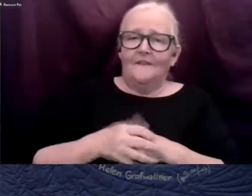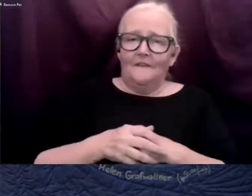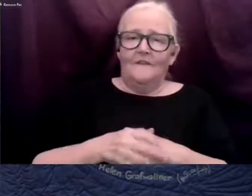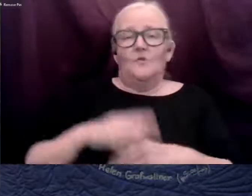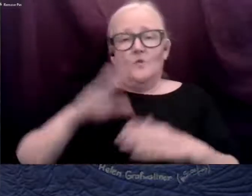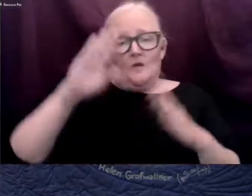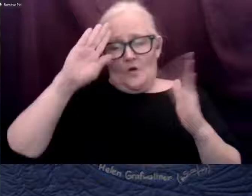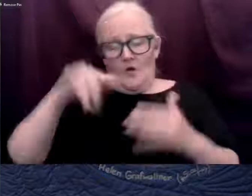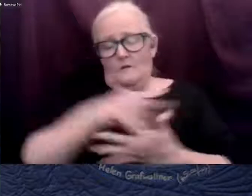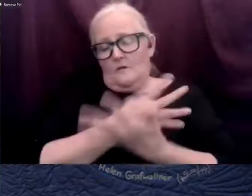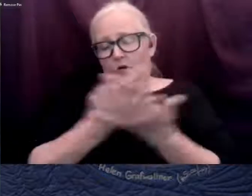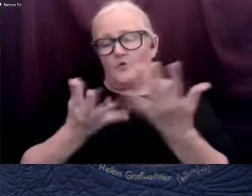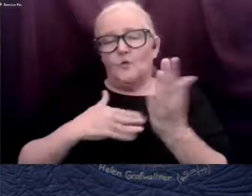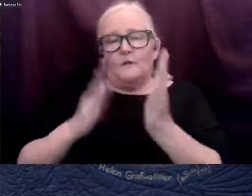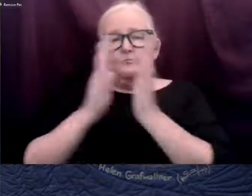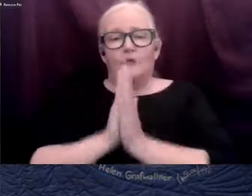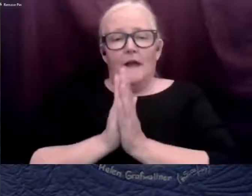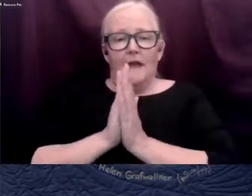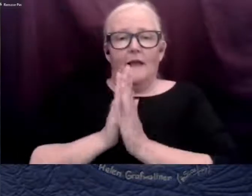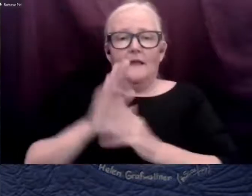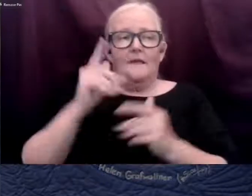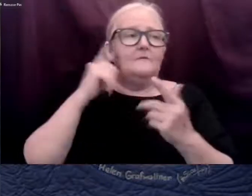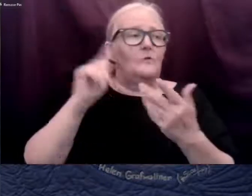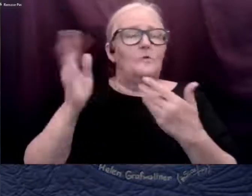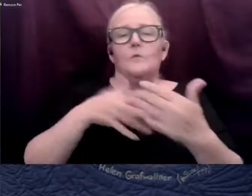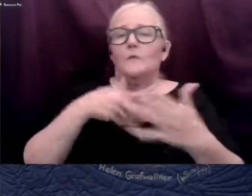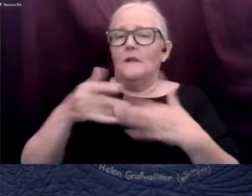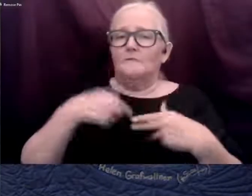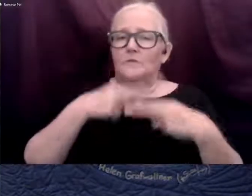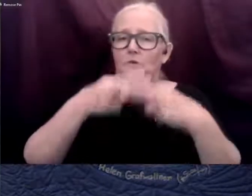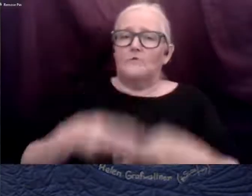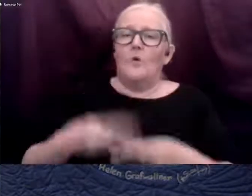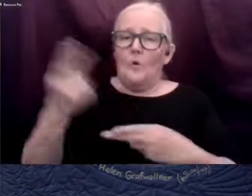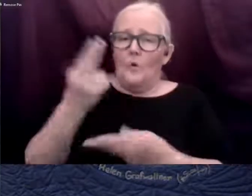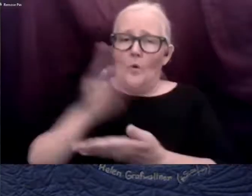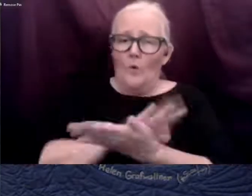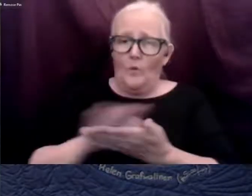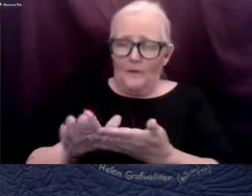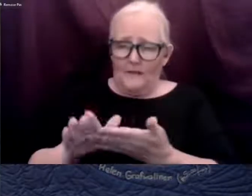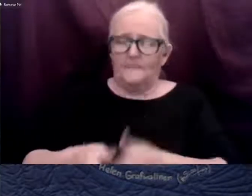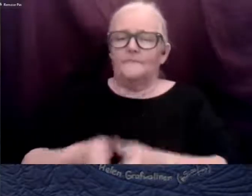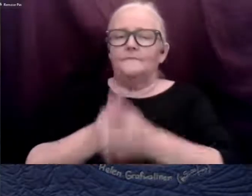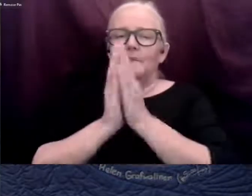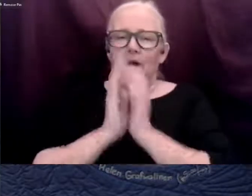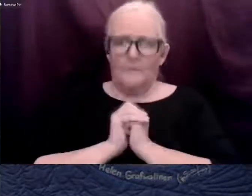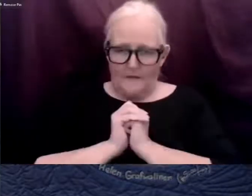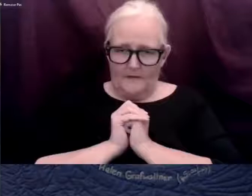find holy. Amen, and blessed be.